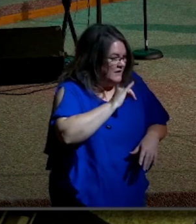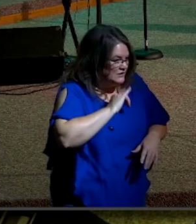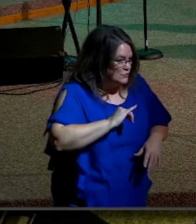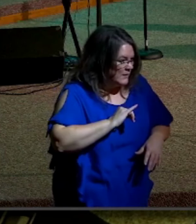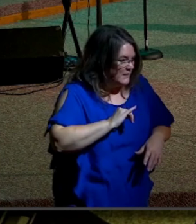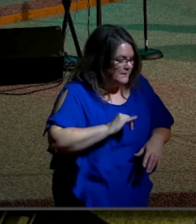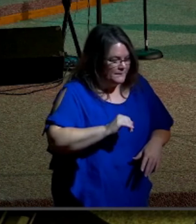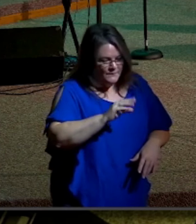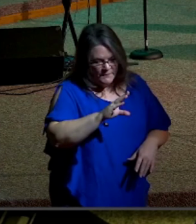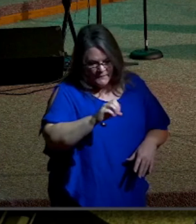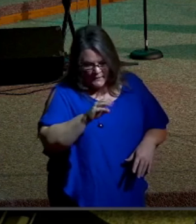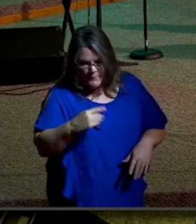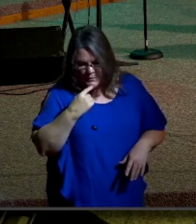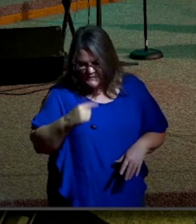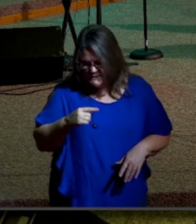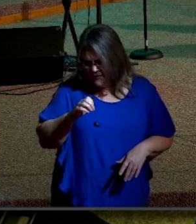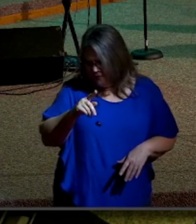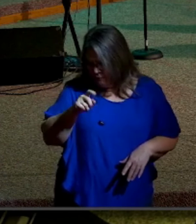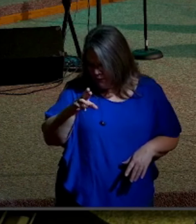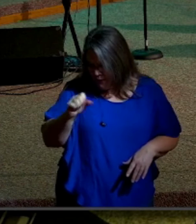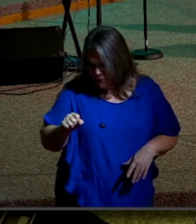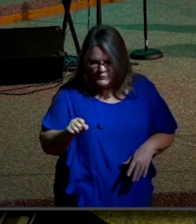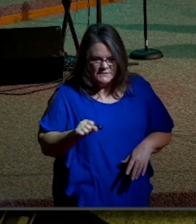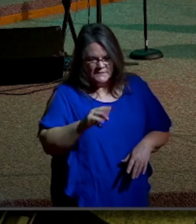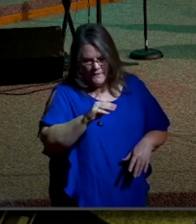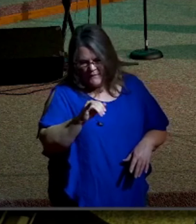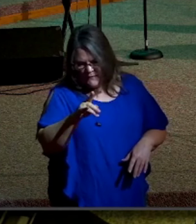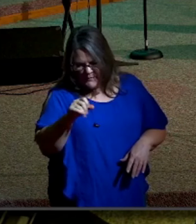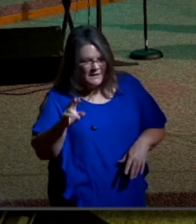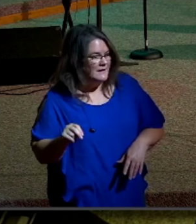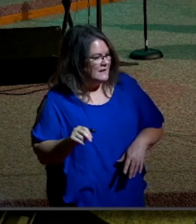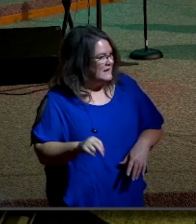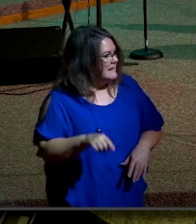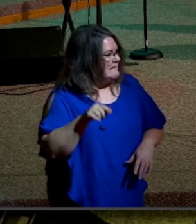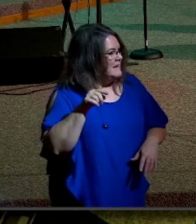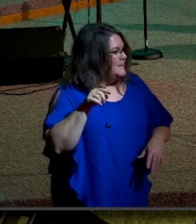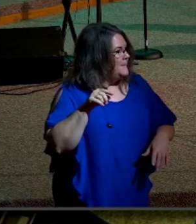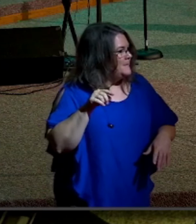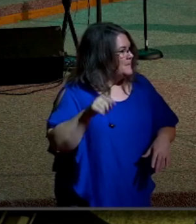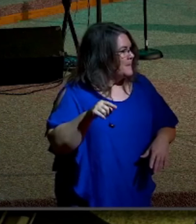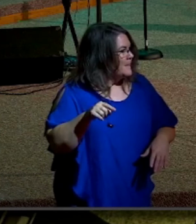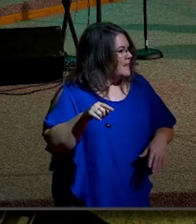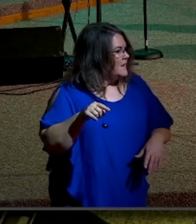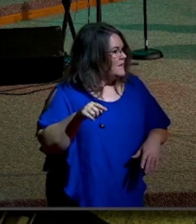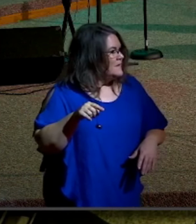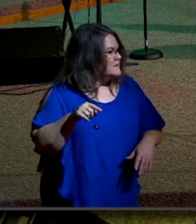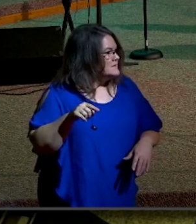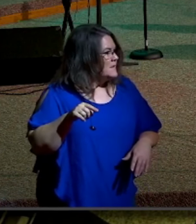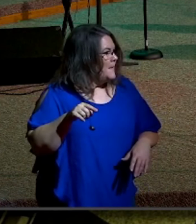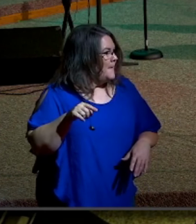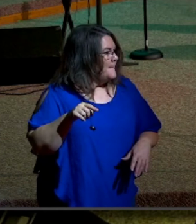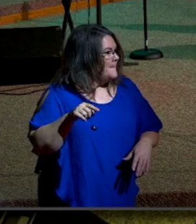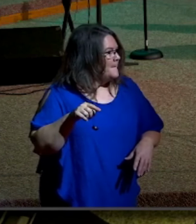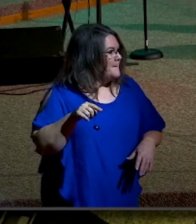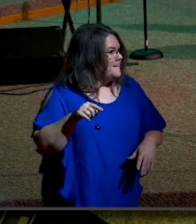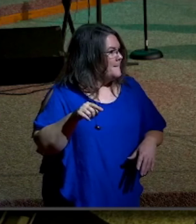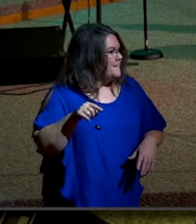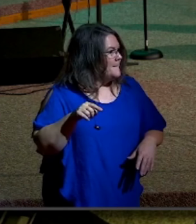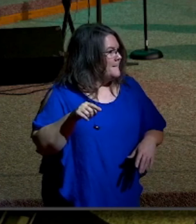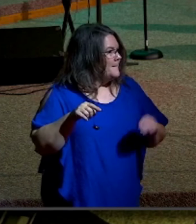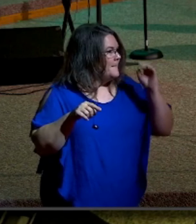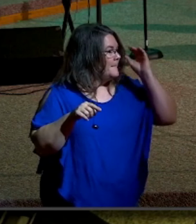said to the elders of Midian, "This horde will now lick up all that is around us, as the ox licks